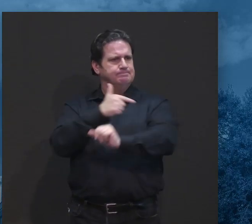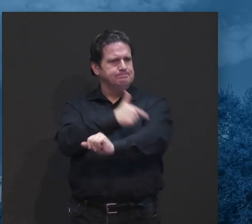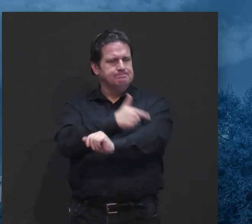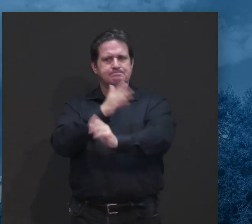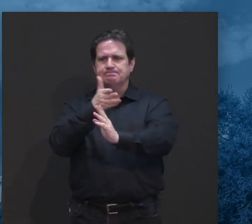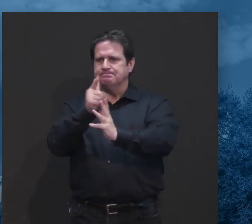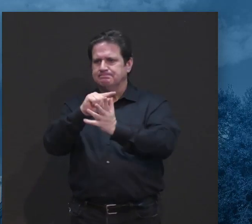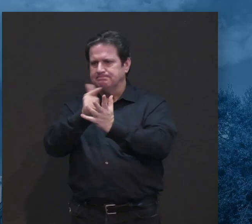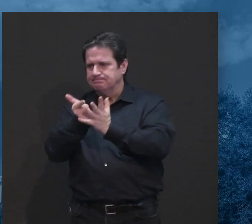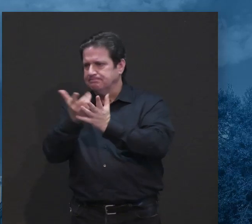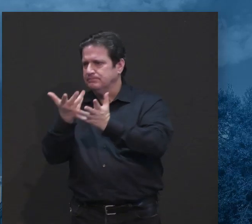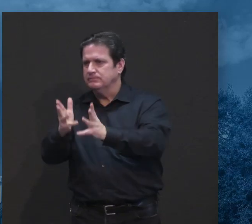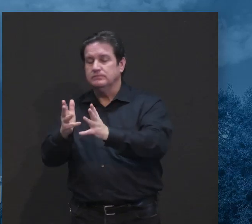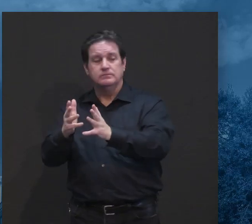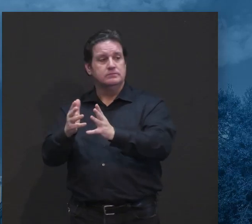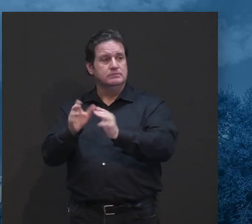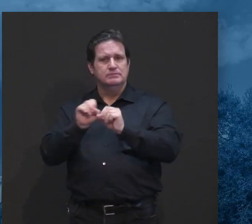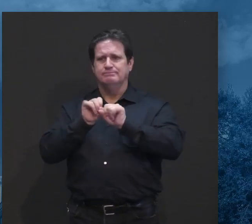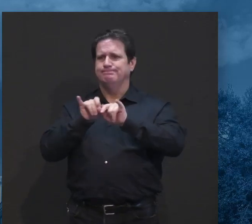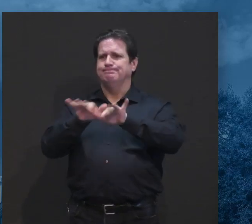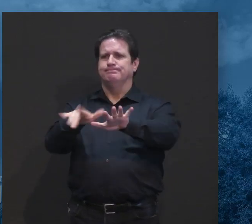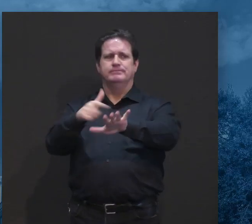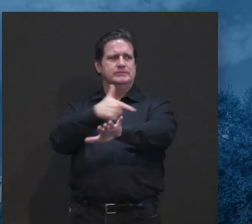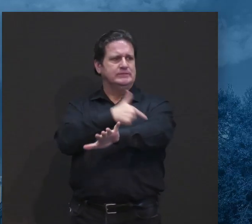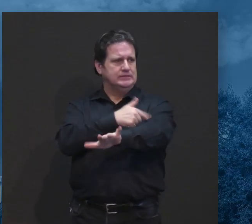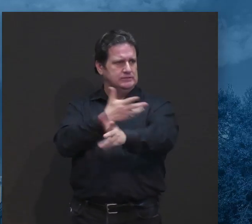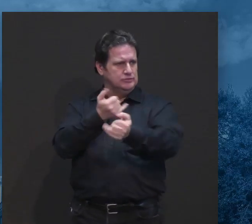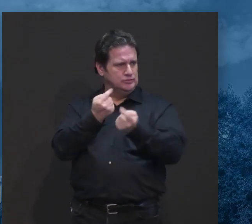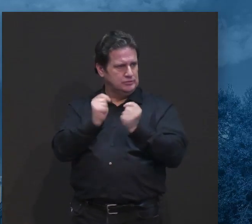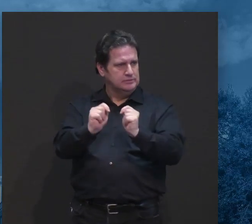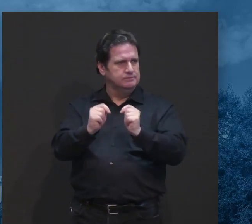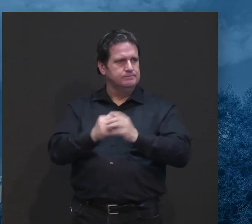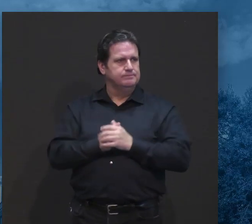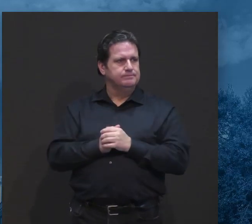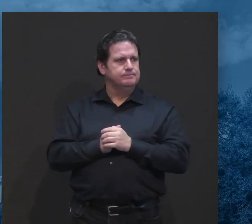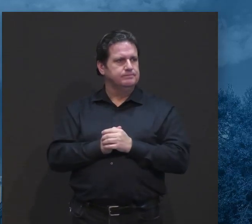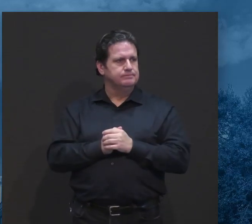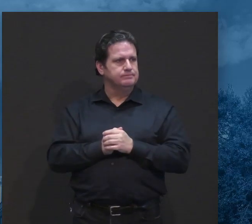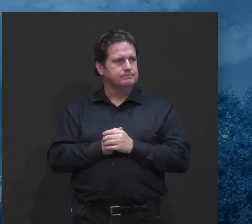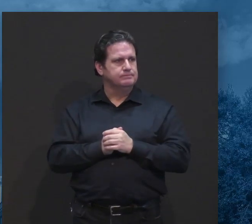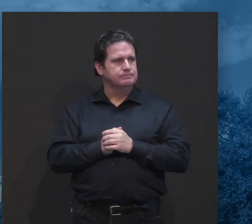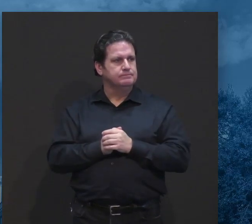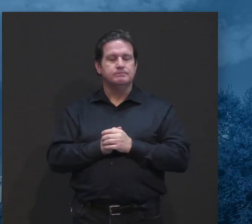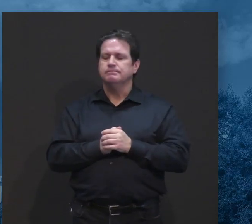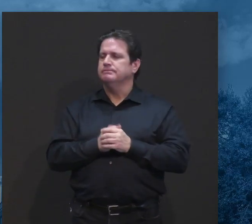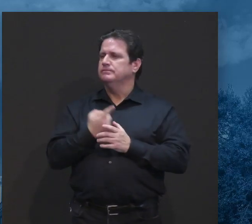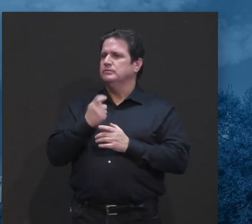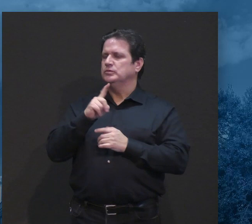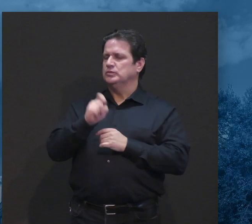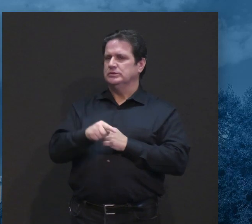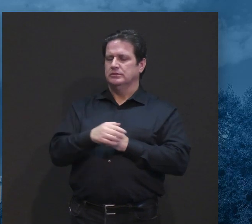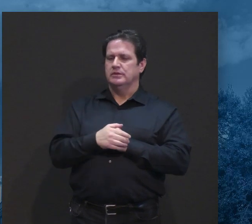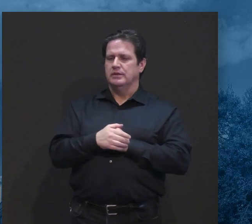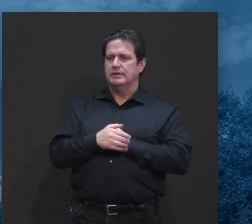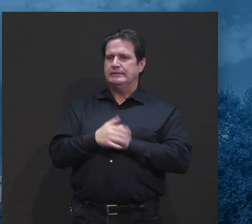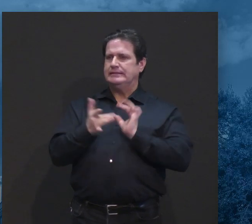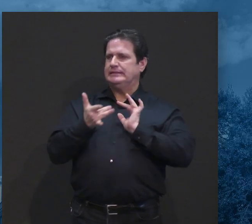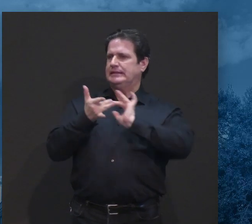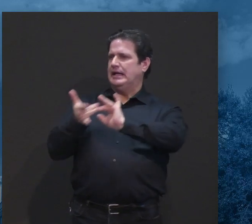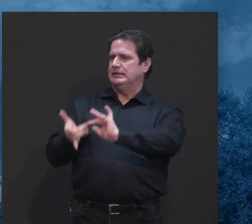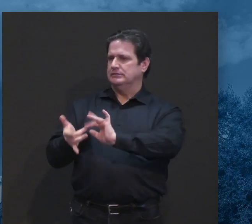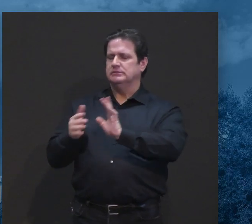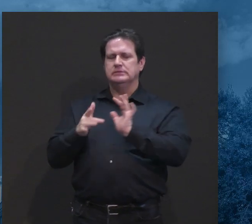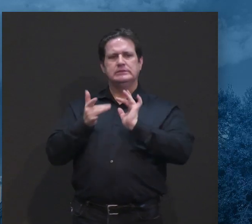as much vaccine as we can out there as quickly as possible. One of the other things we touched on was contact